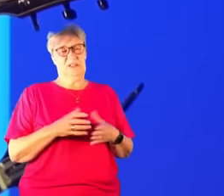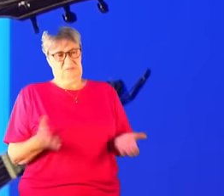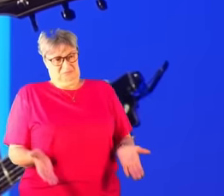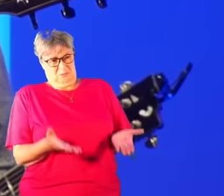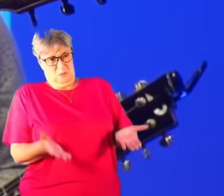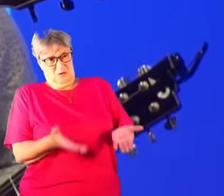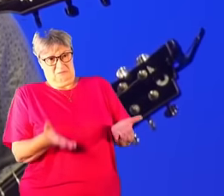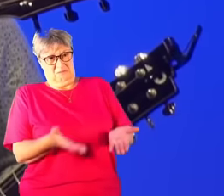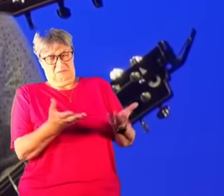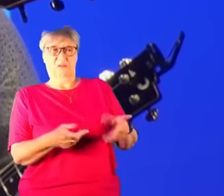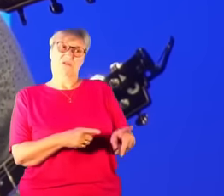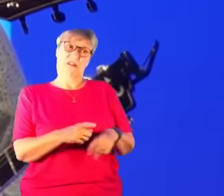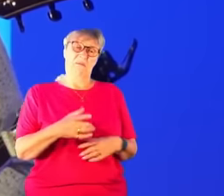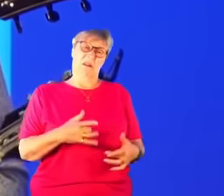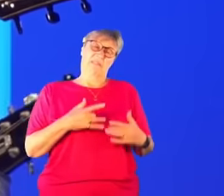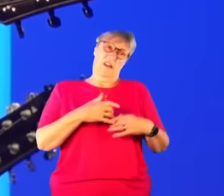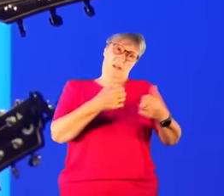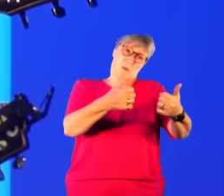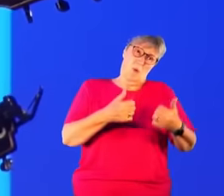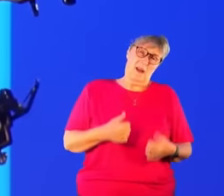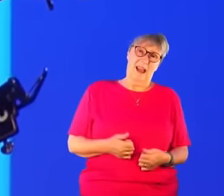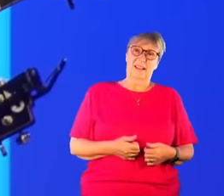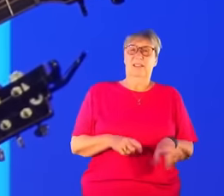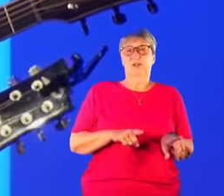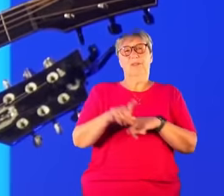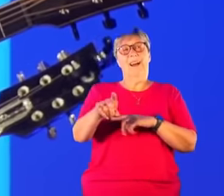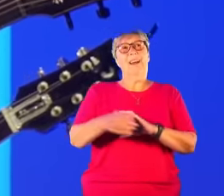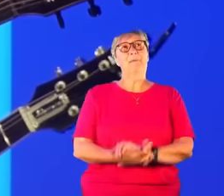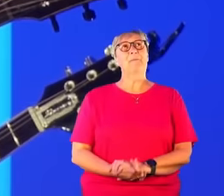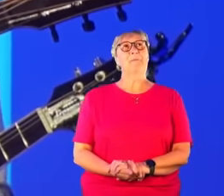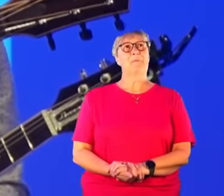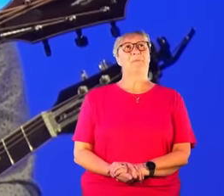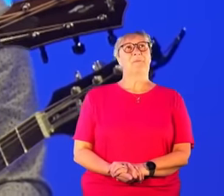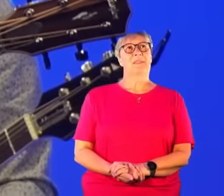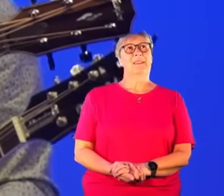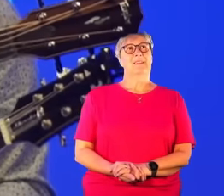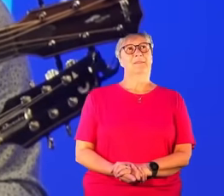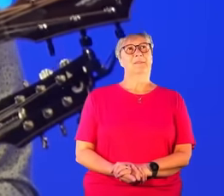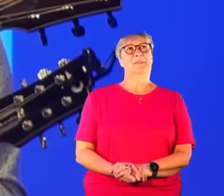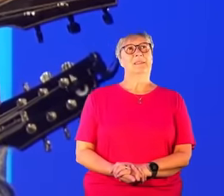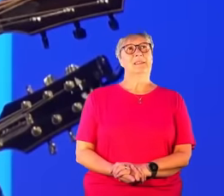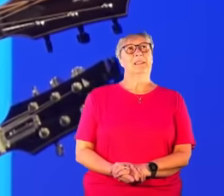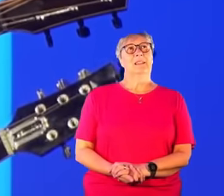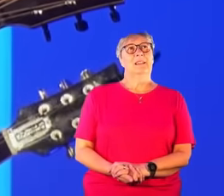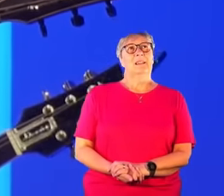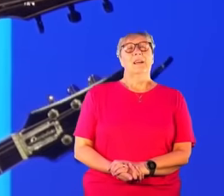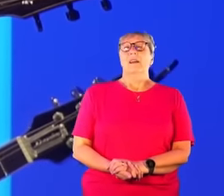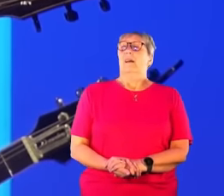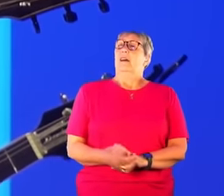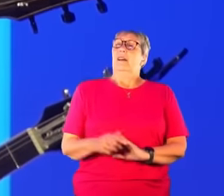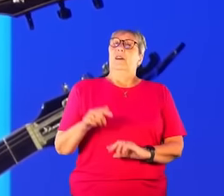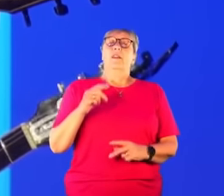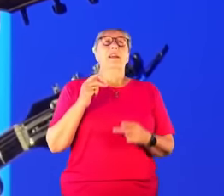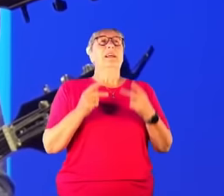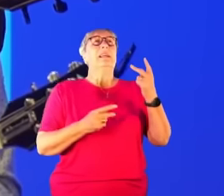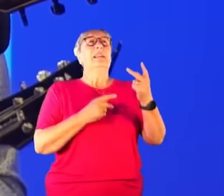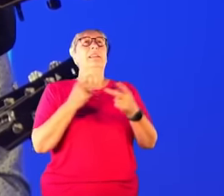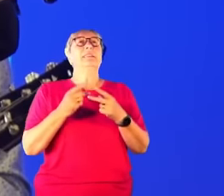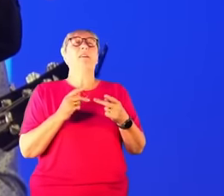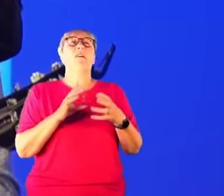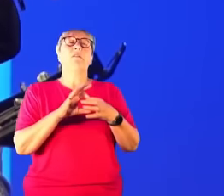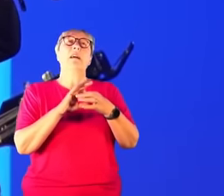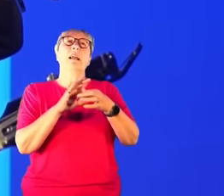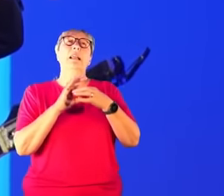to be reasonably good, so let's sing it. So the song just really is based around my